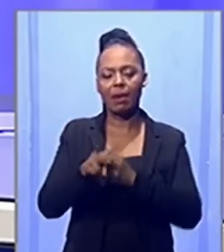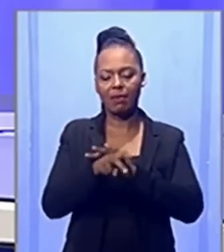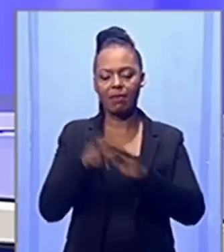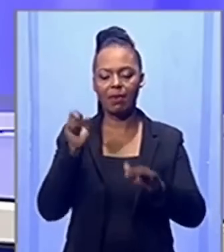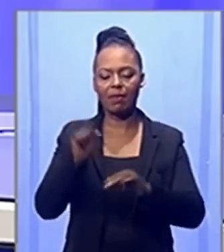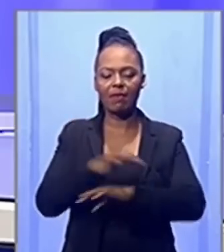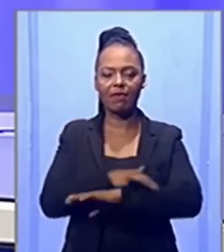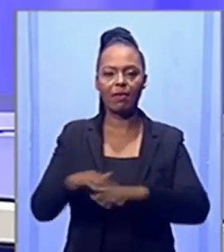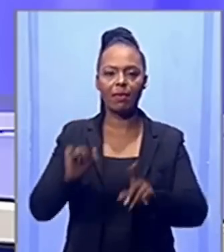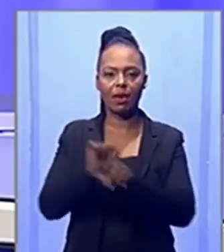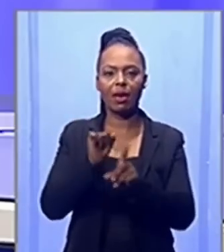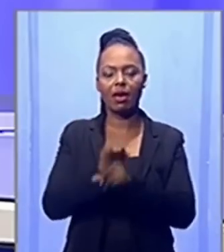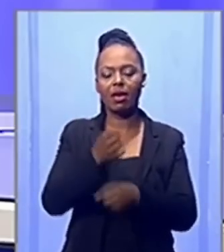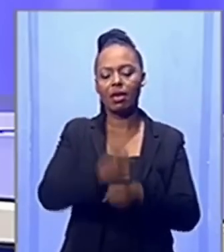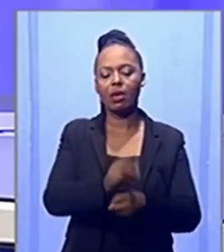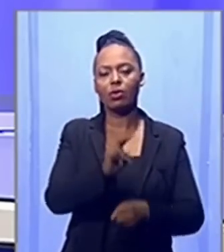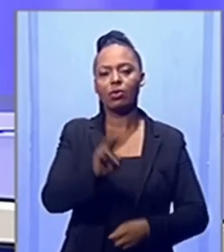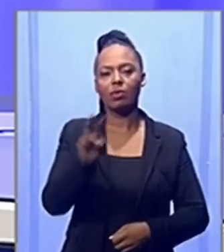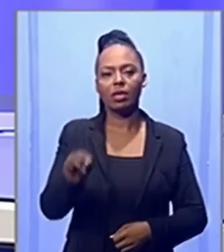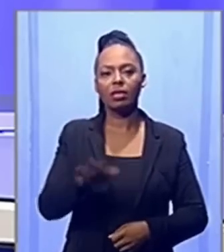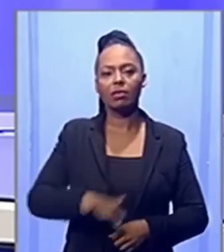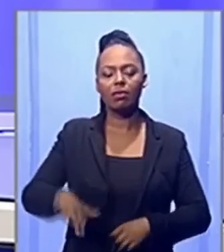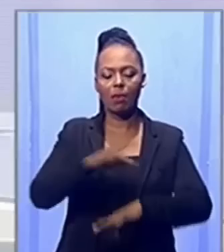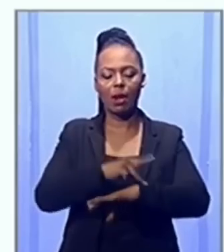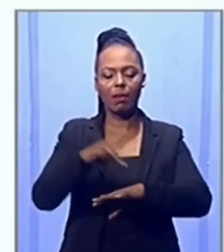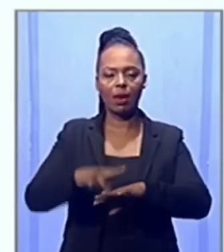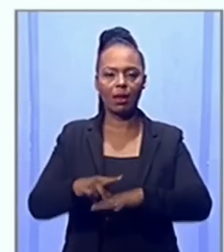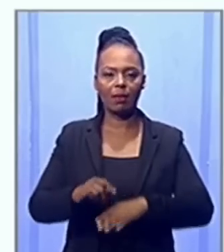Phalaphala ka 2020.